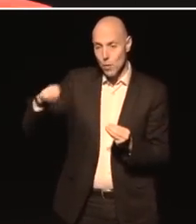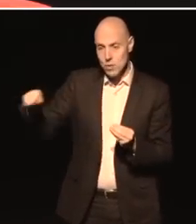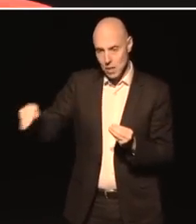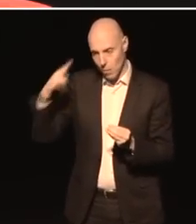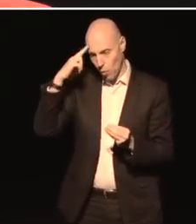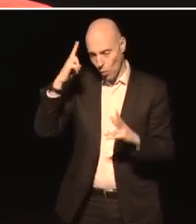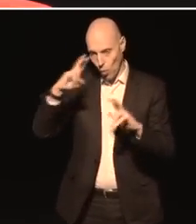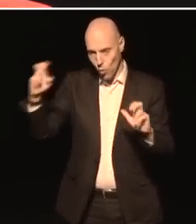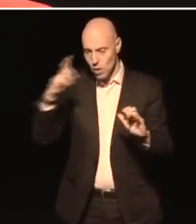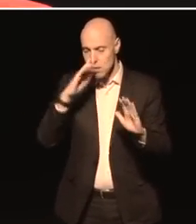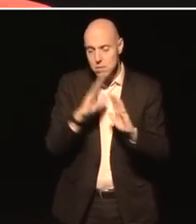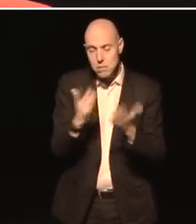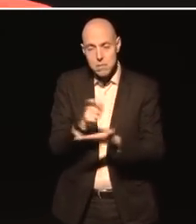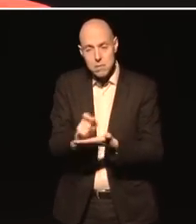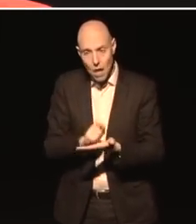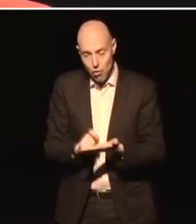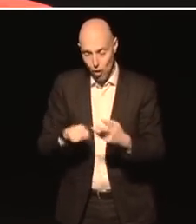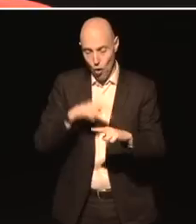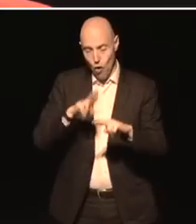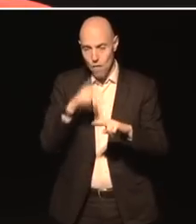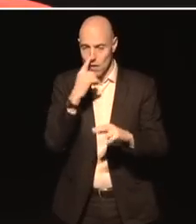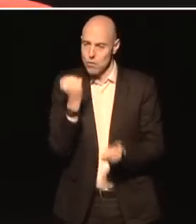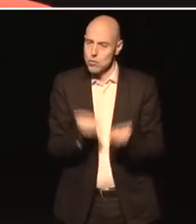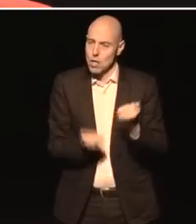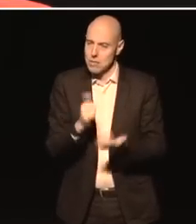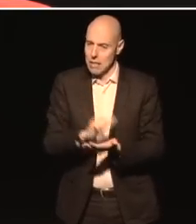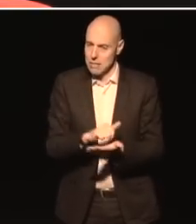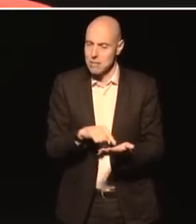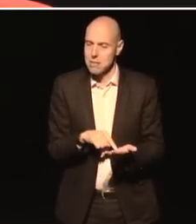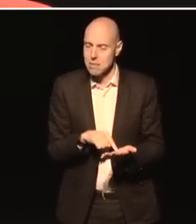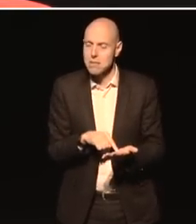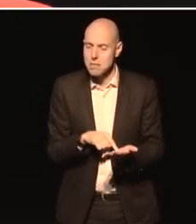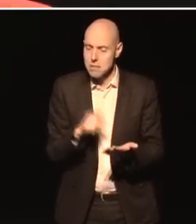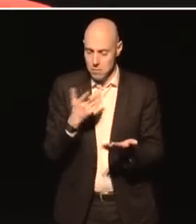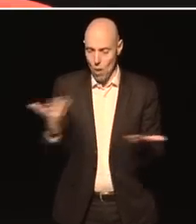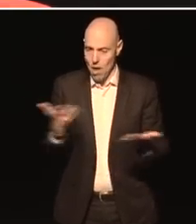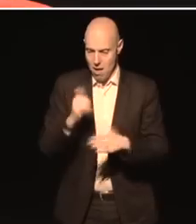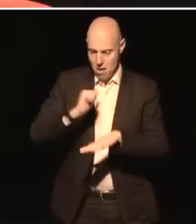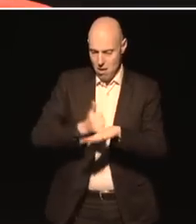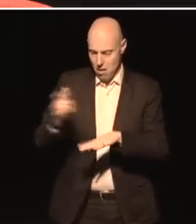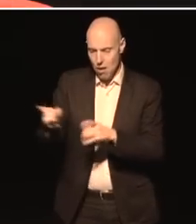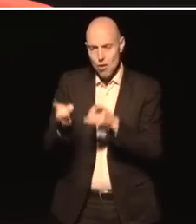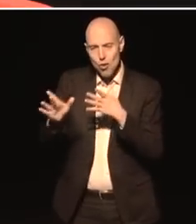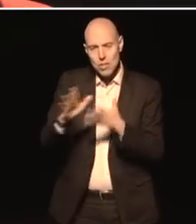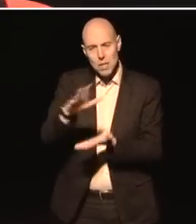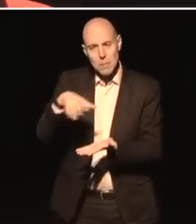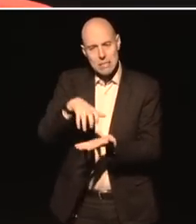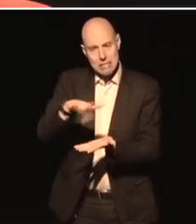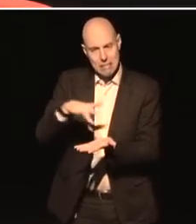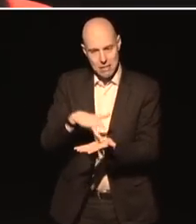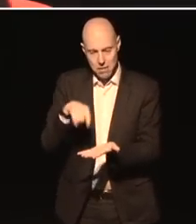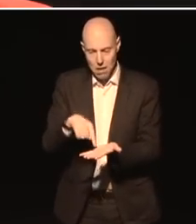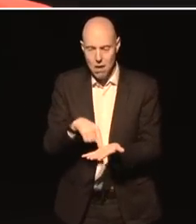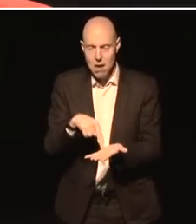Justice, which is based in the city centre of Nottingham. It's very much a space which looks at the